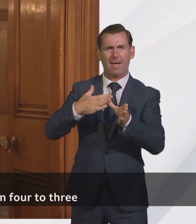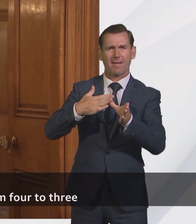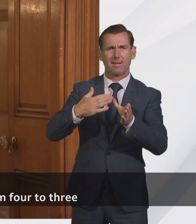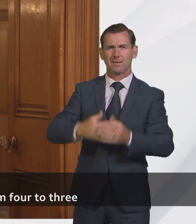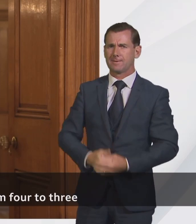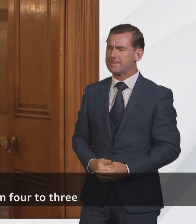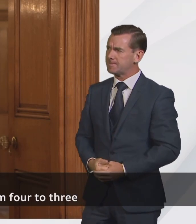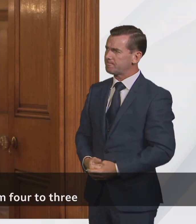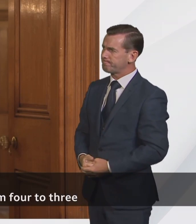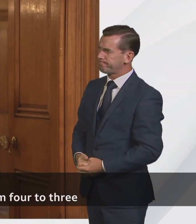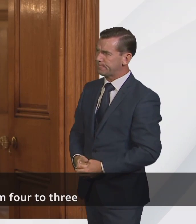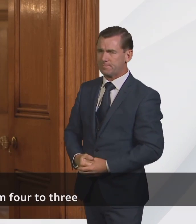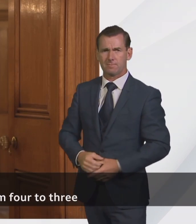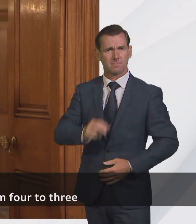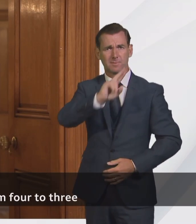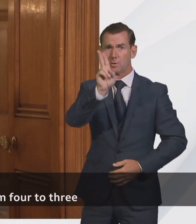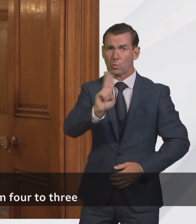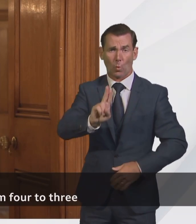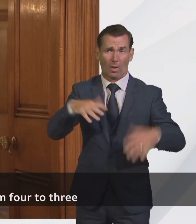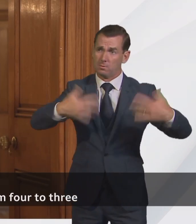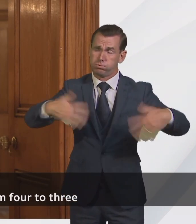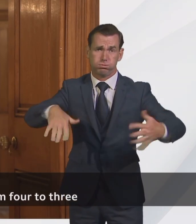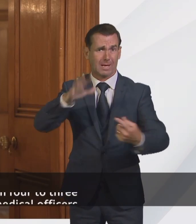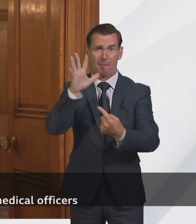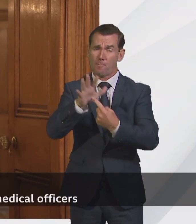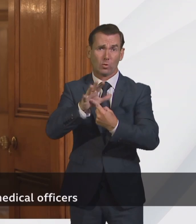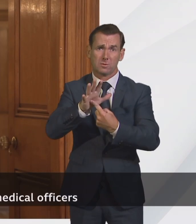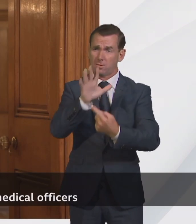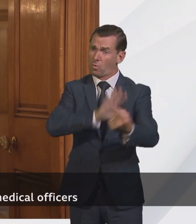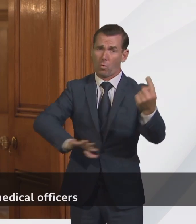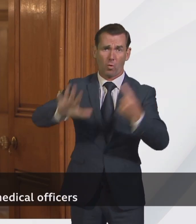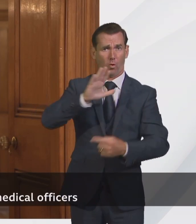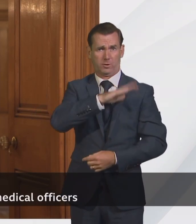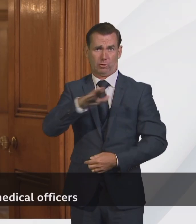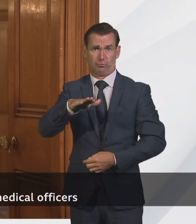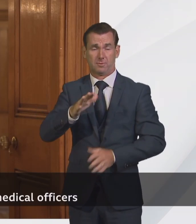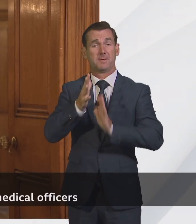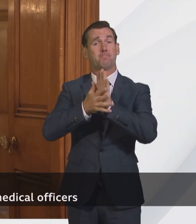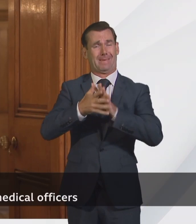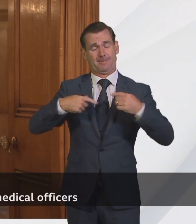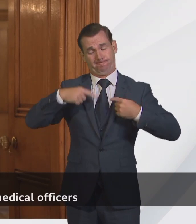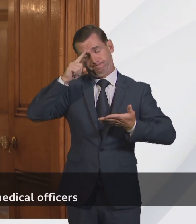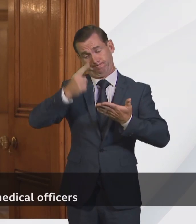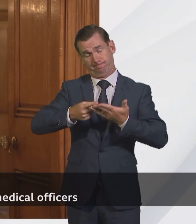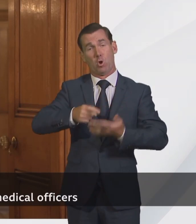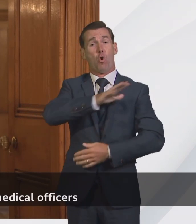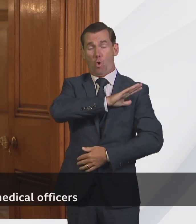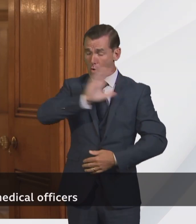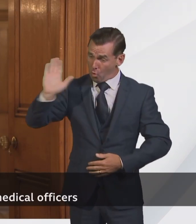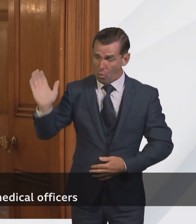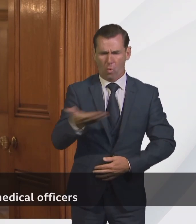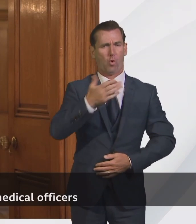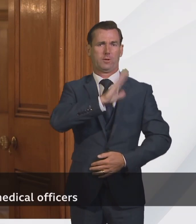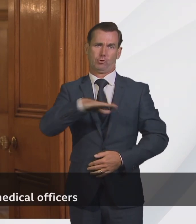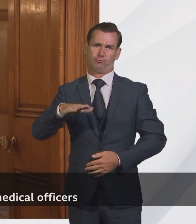School is vital for every one of our children. That is why we will bring all children in all year groups